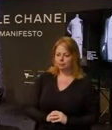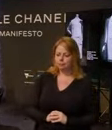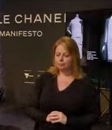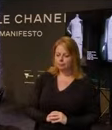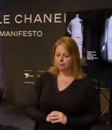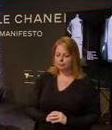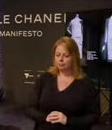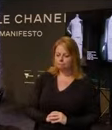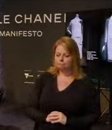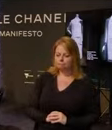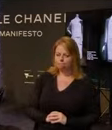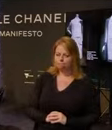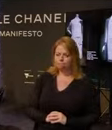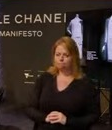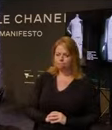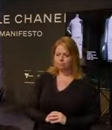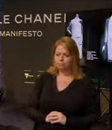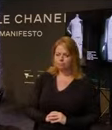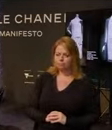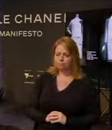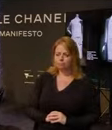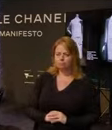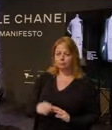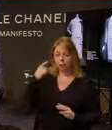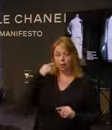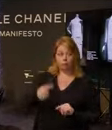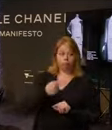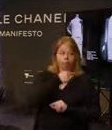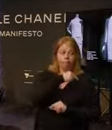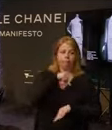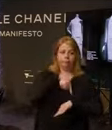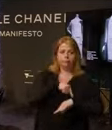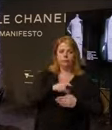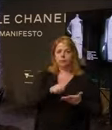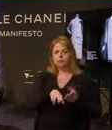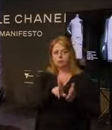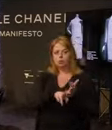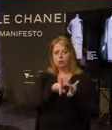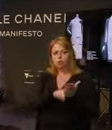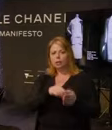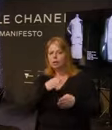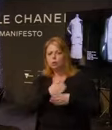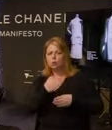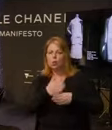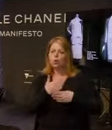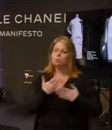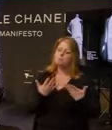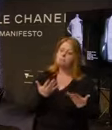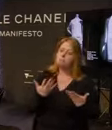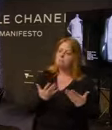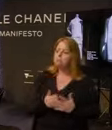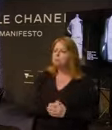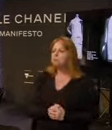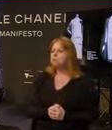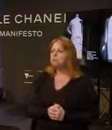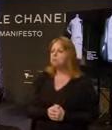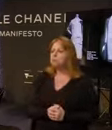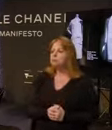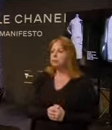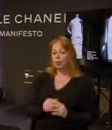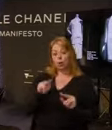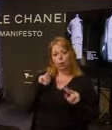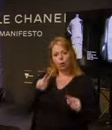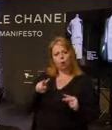I think at the time with Chanel, even though her work seemed, well, not seemed,